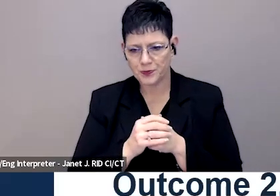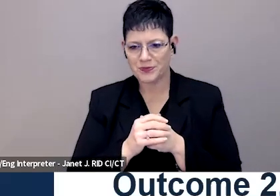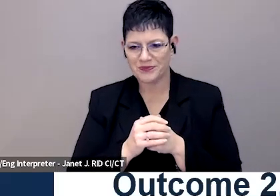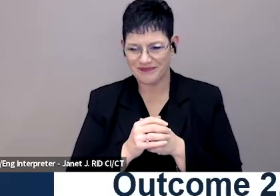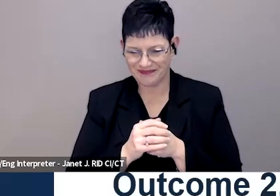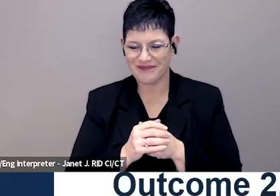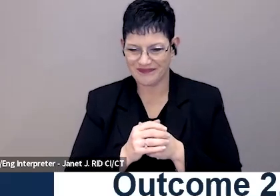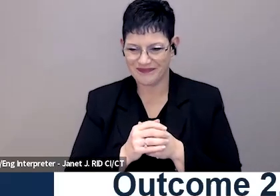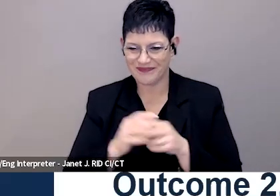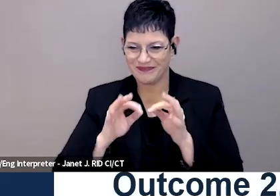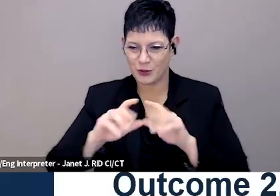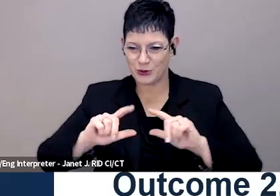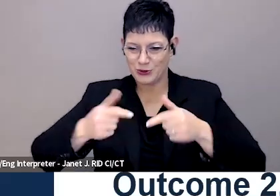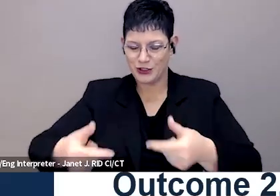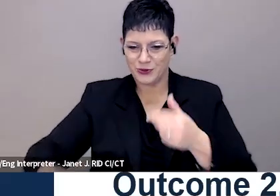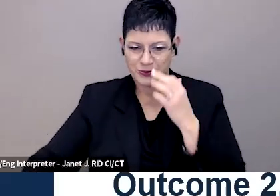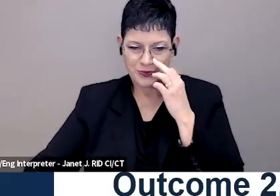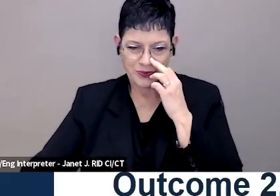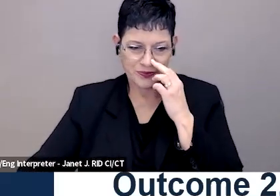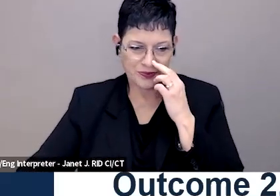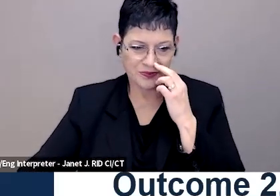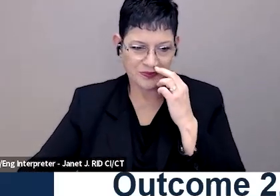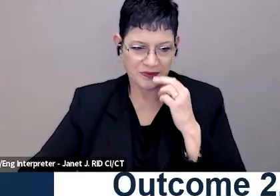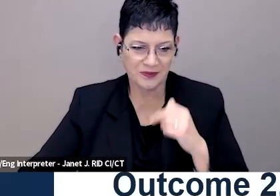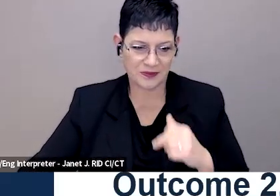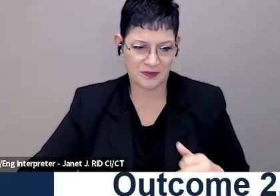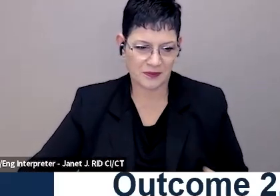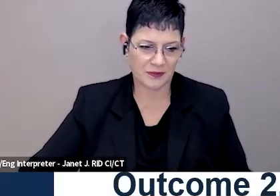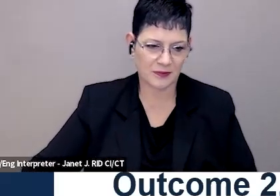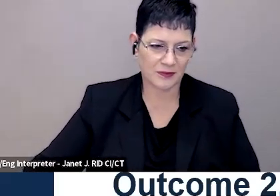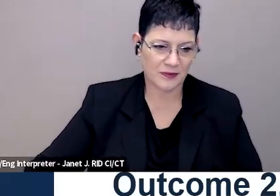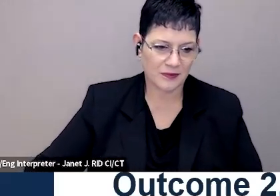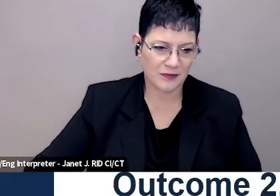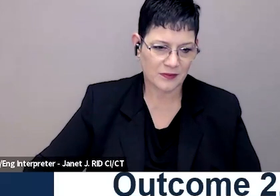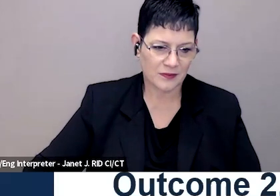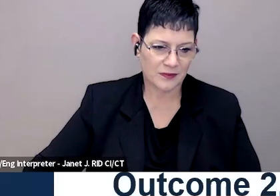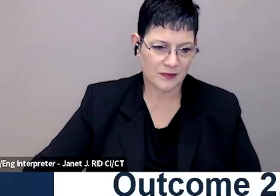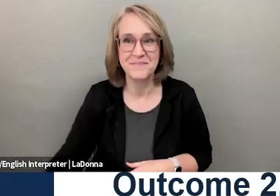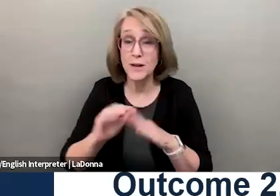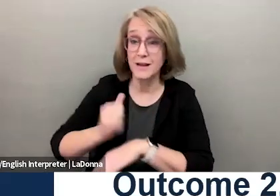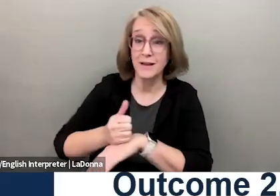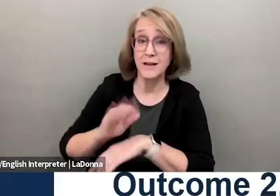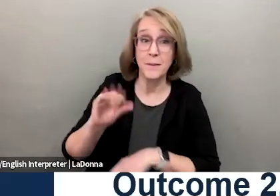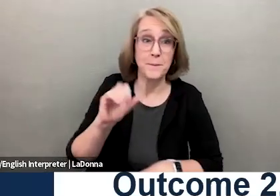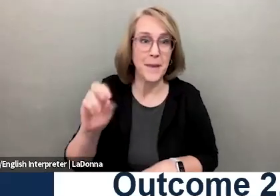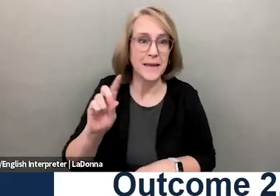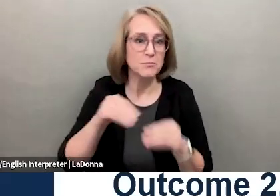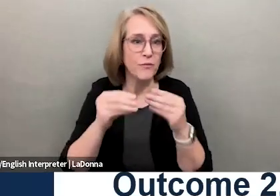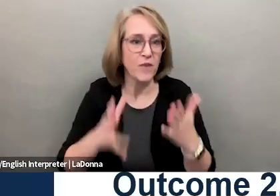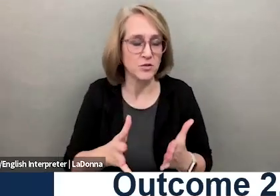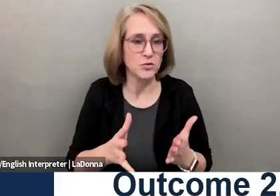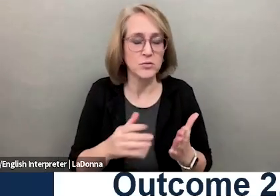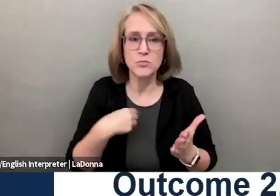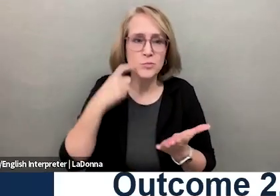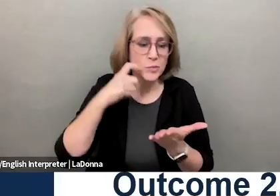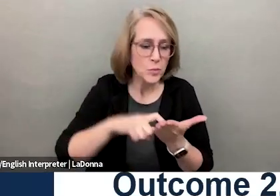and connections with community-based providers. These are the essential kinds of supports that people caring for someone with dementia need, and truly that a lot